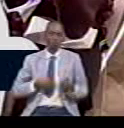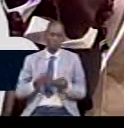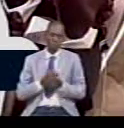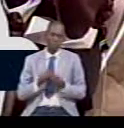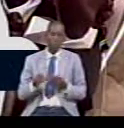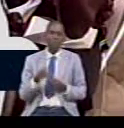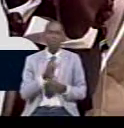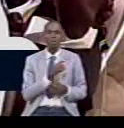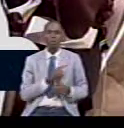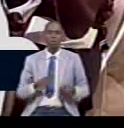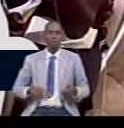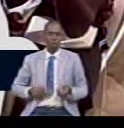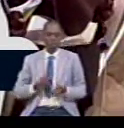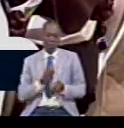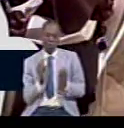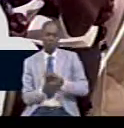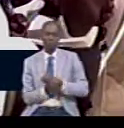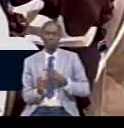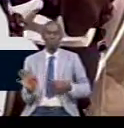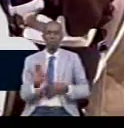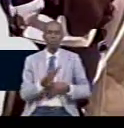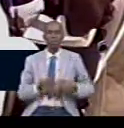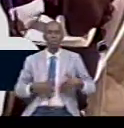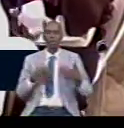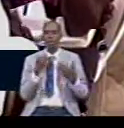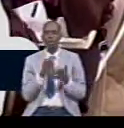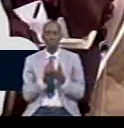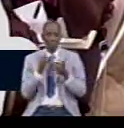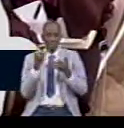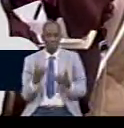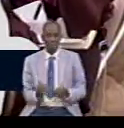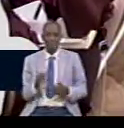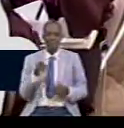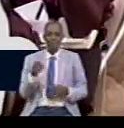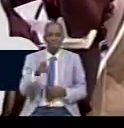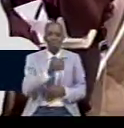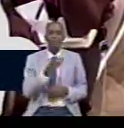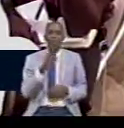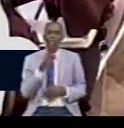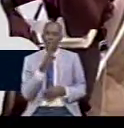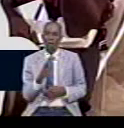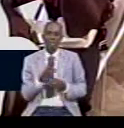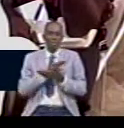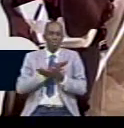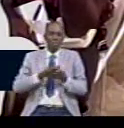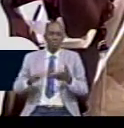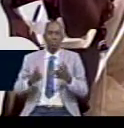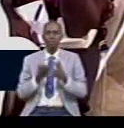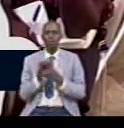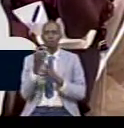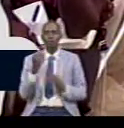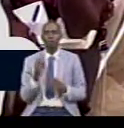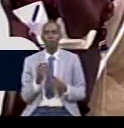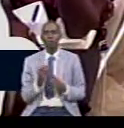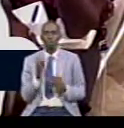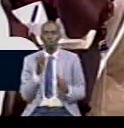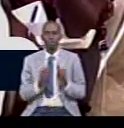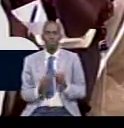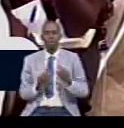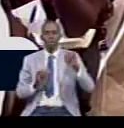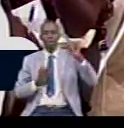them, and the Lord transformed their lives. And he says, now ye are clean. Now ye are clean through the word which has